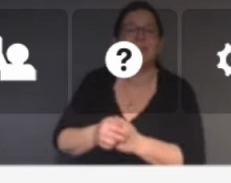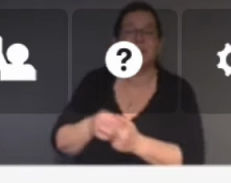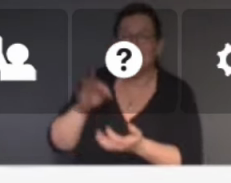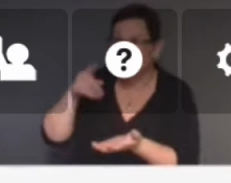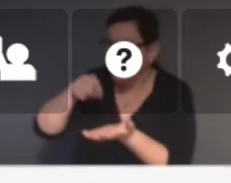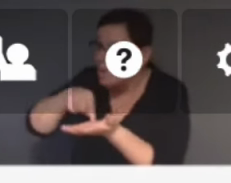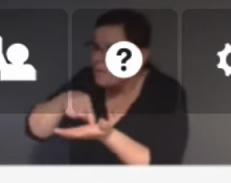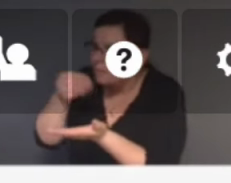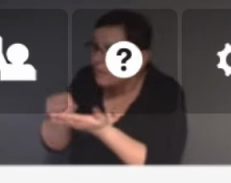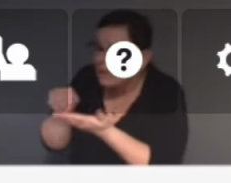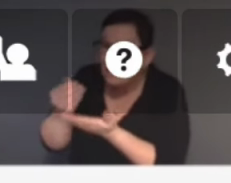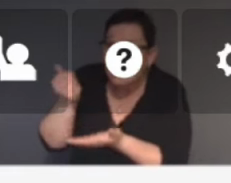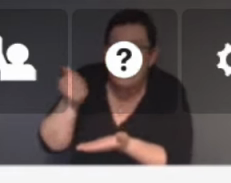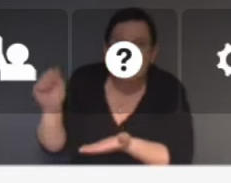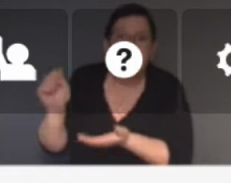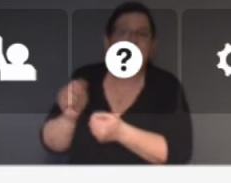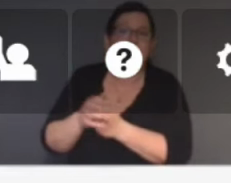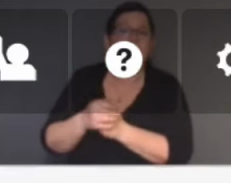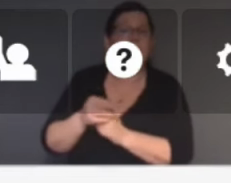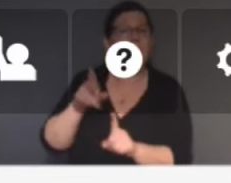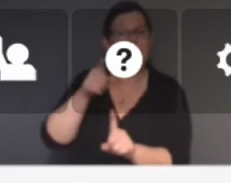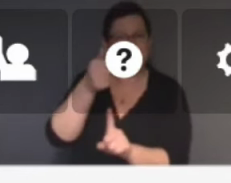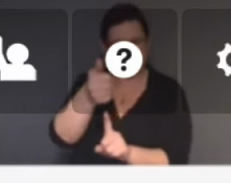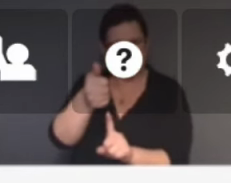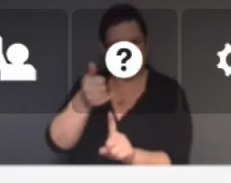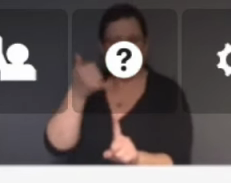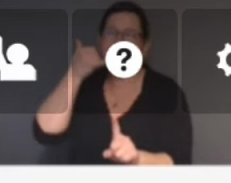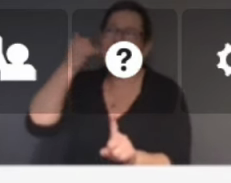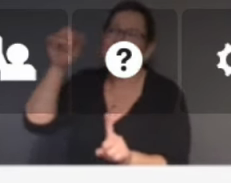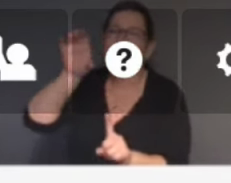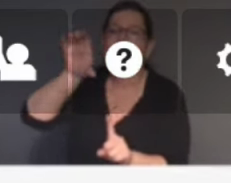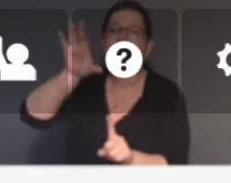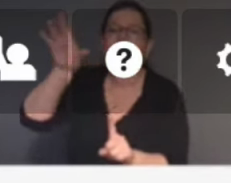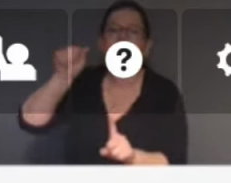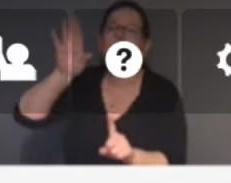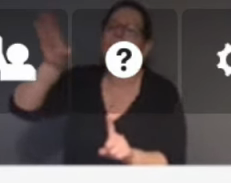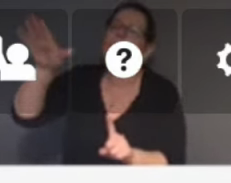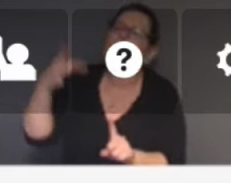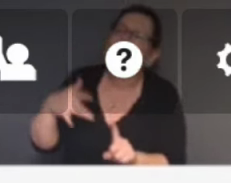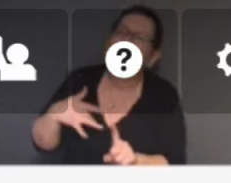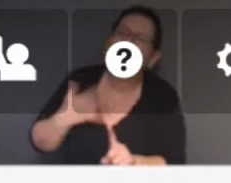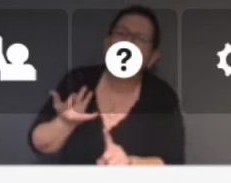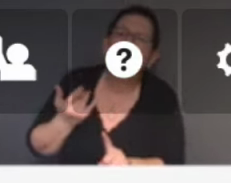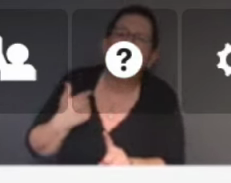If still in doubt, delete, delete, delete.